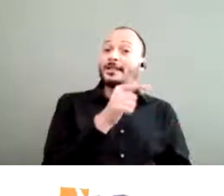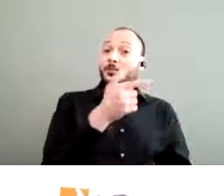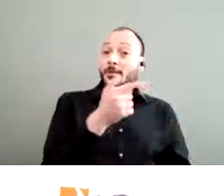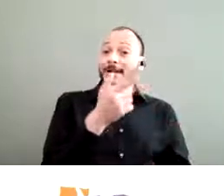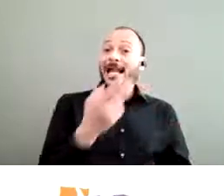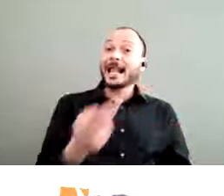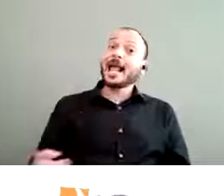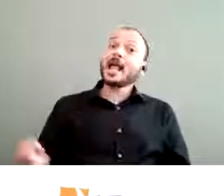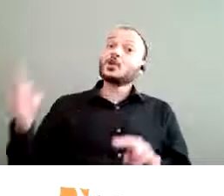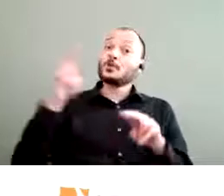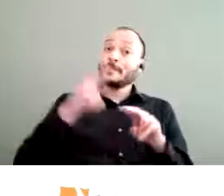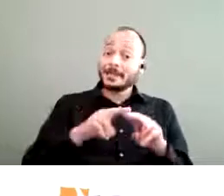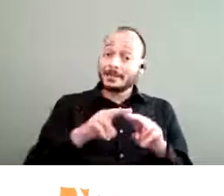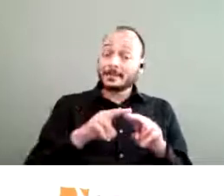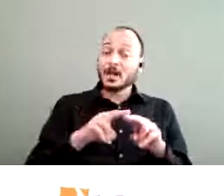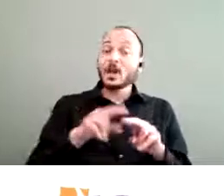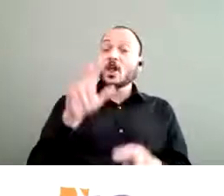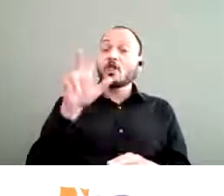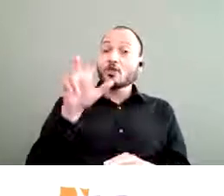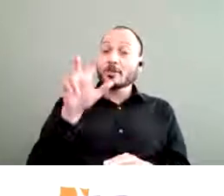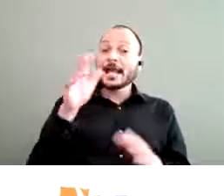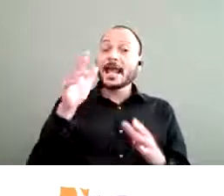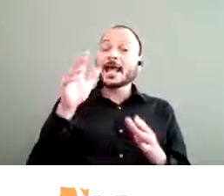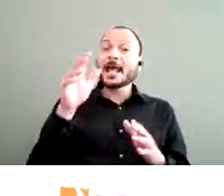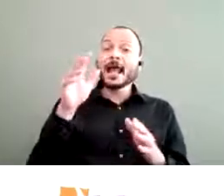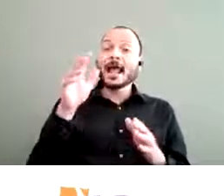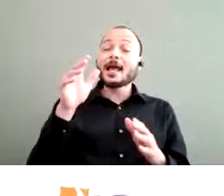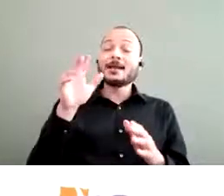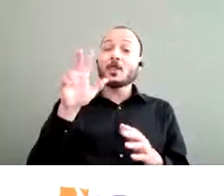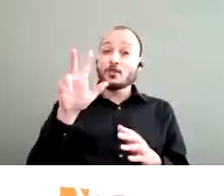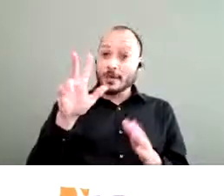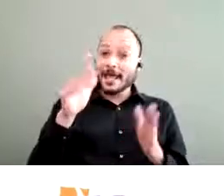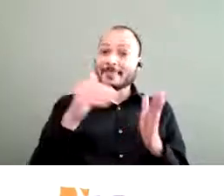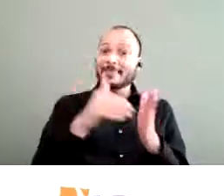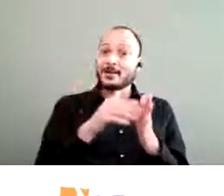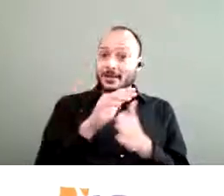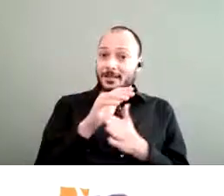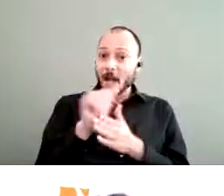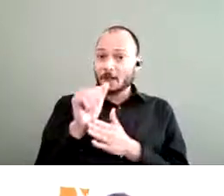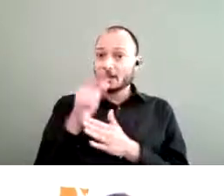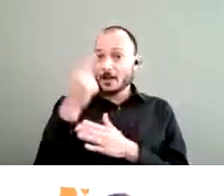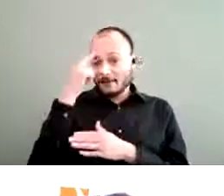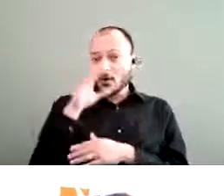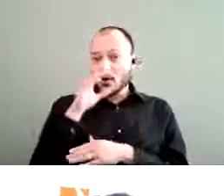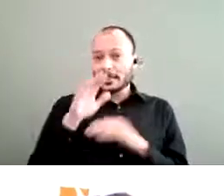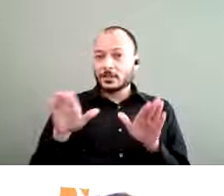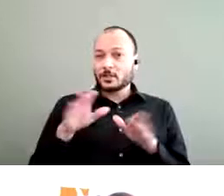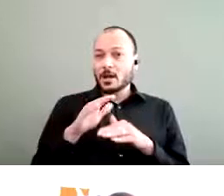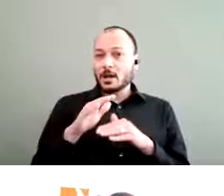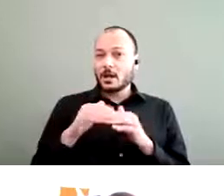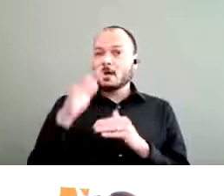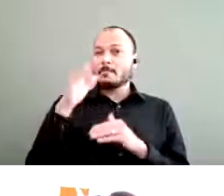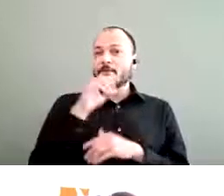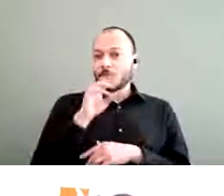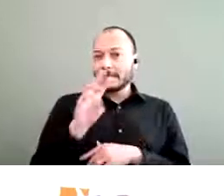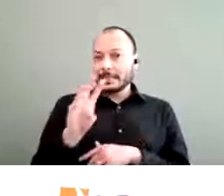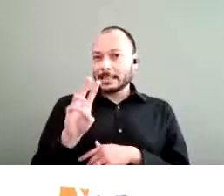increased to $3,000 for children above 6 years old, I believe between 6 and 17,